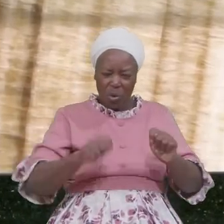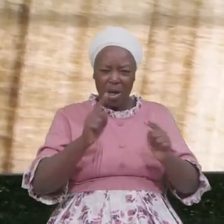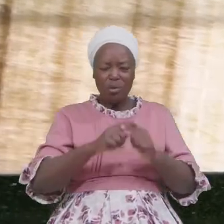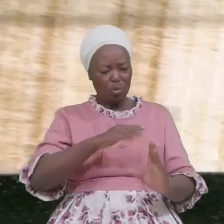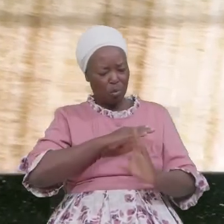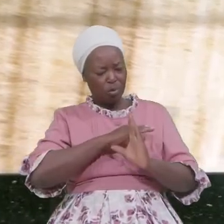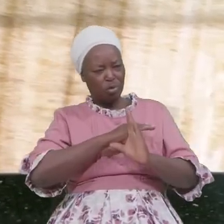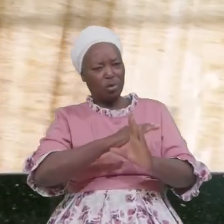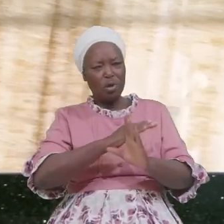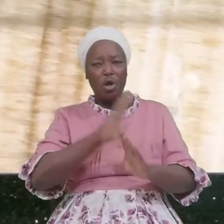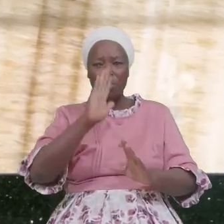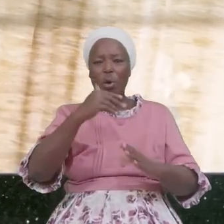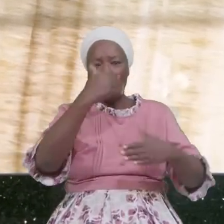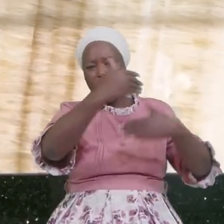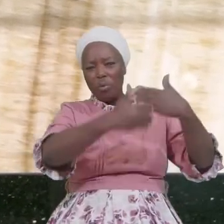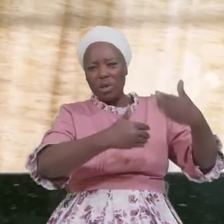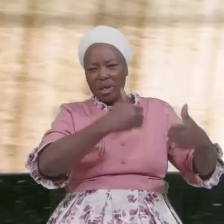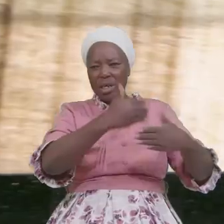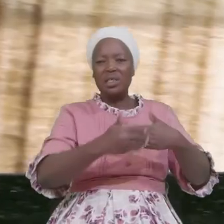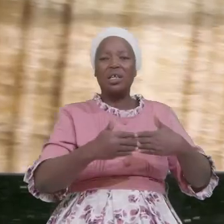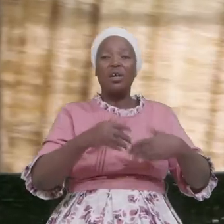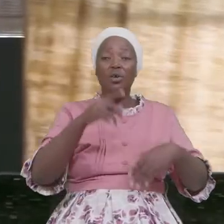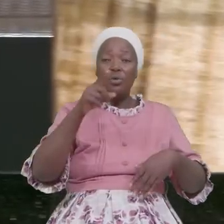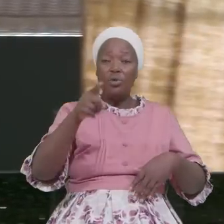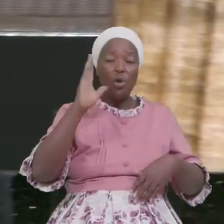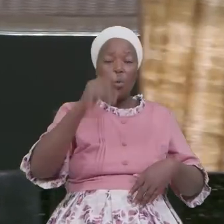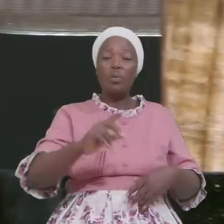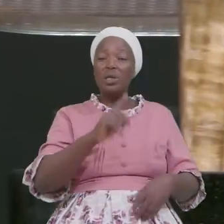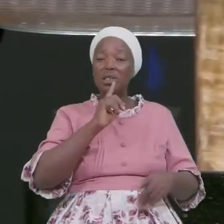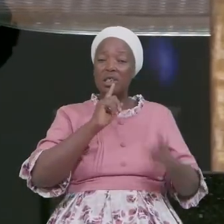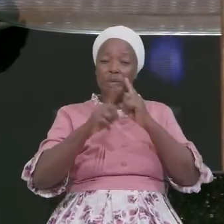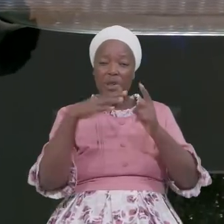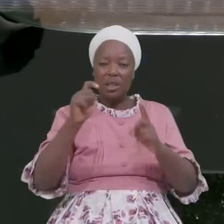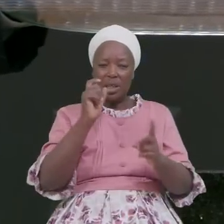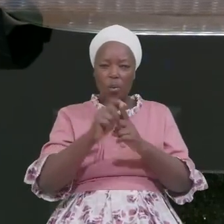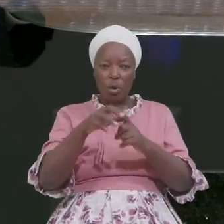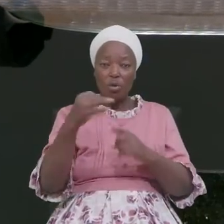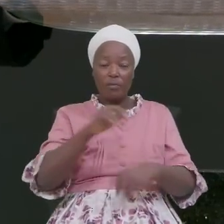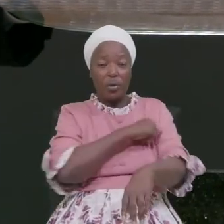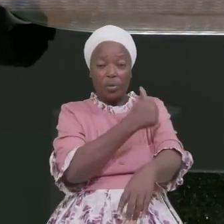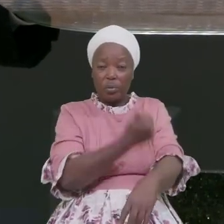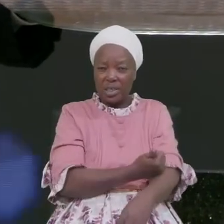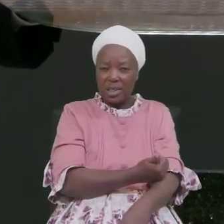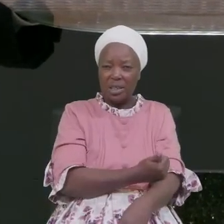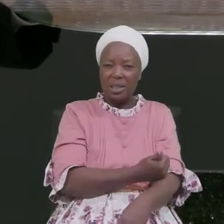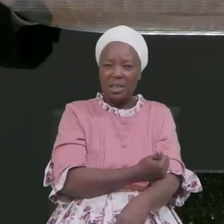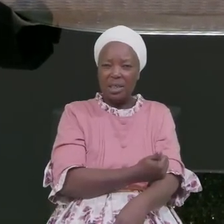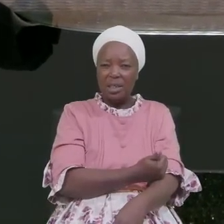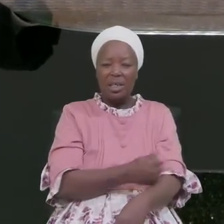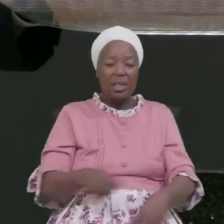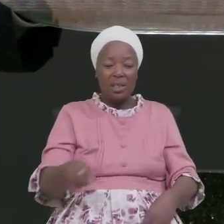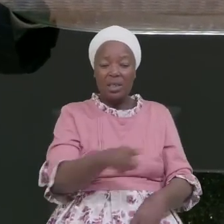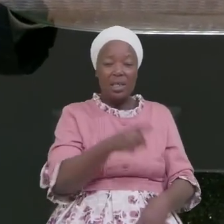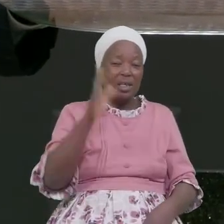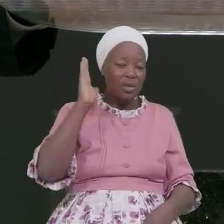obstruct your progress, you will speak the word of authority. They will